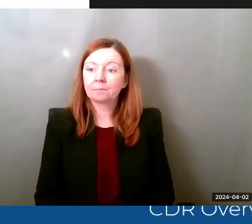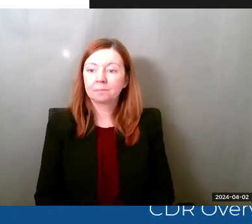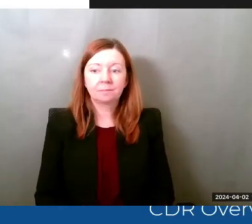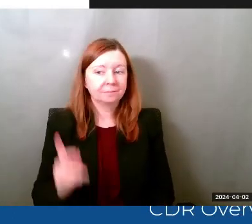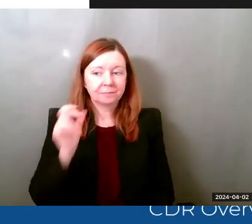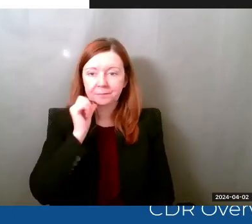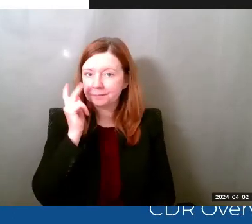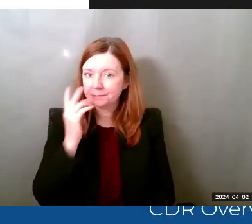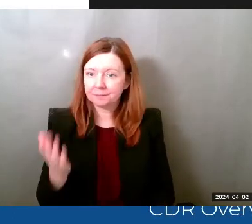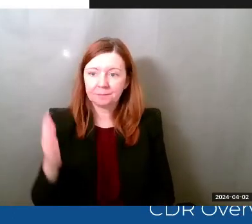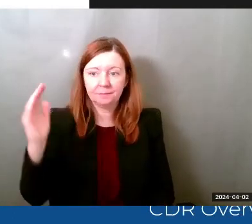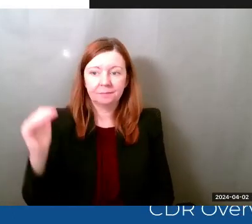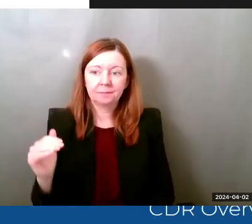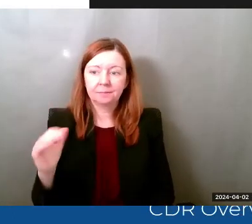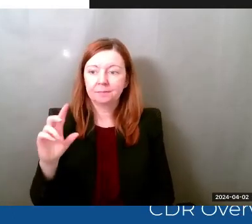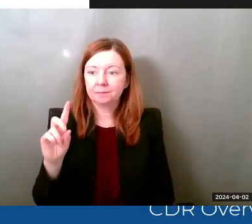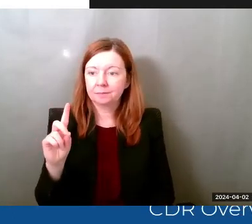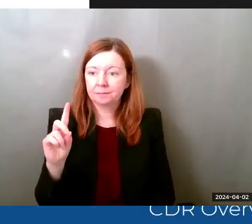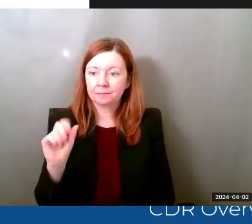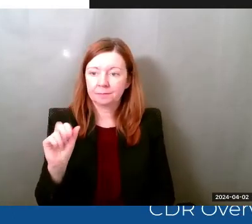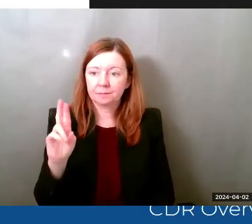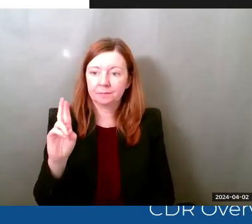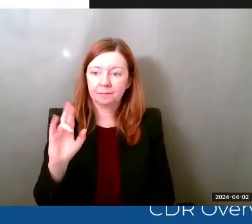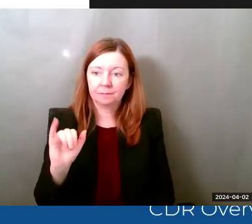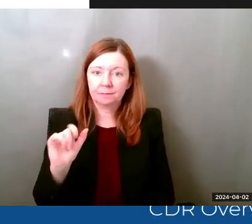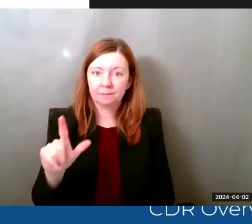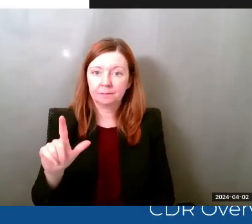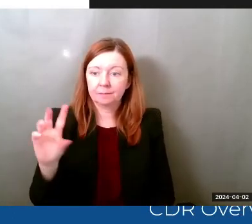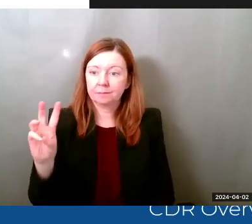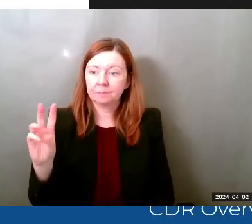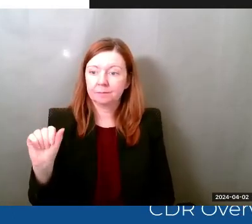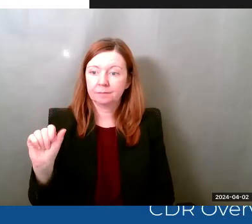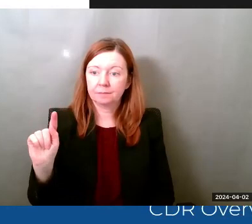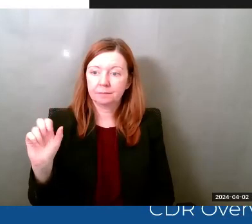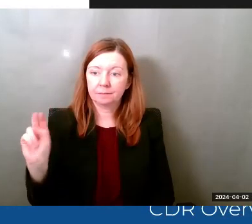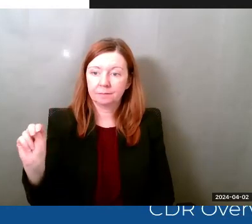Also not seeing them in the chat. We'll go with Daryl Watson.